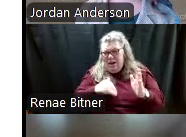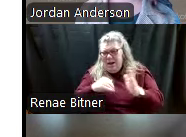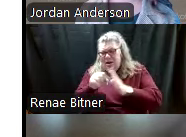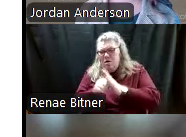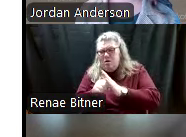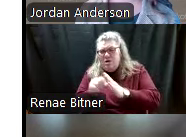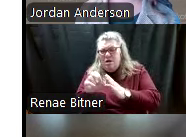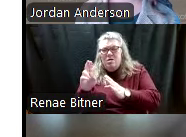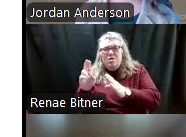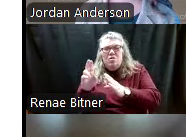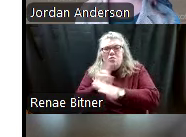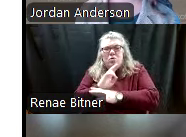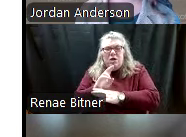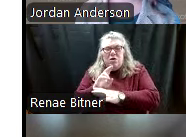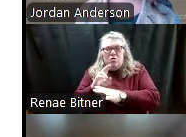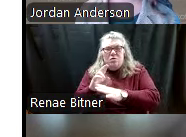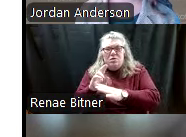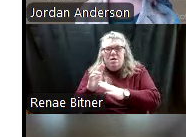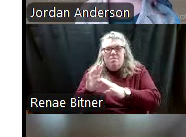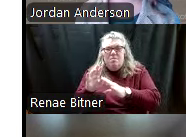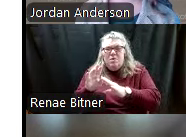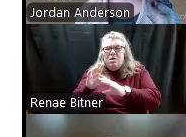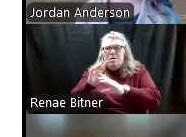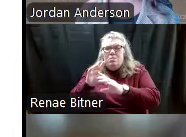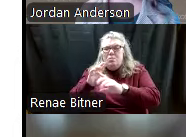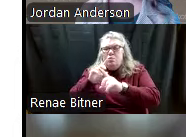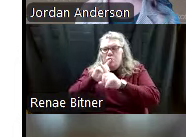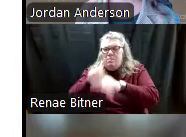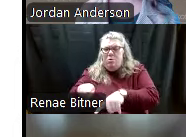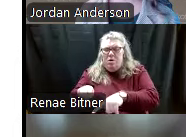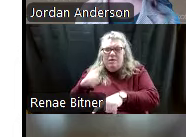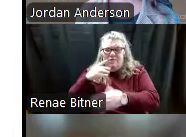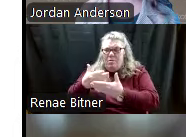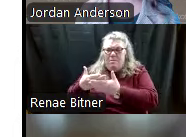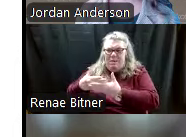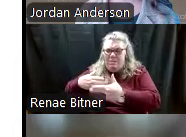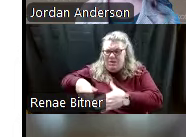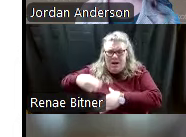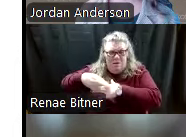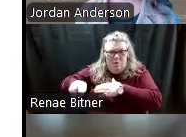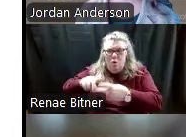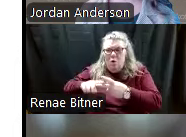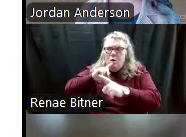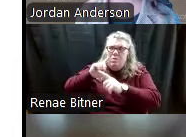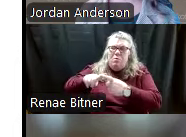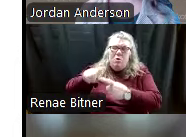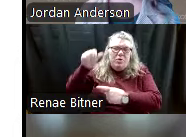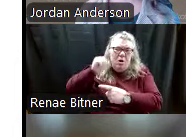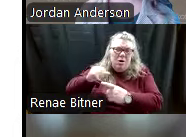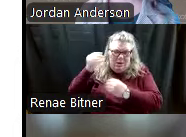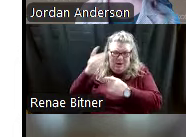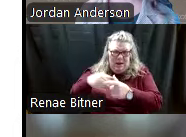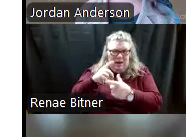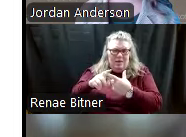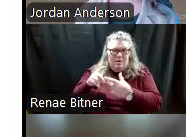ODS to report the babies that have been referred or failed their audiological information, and then going